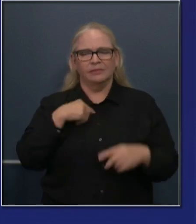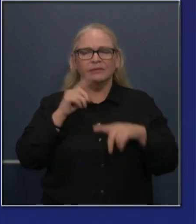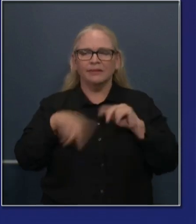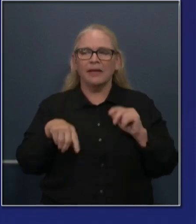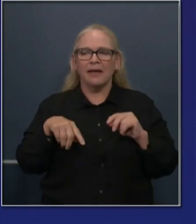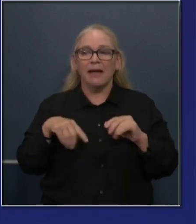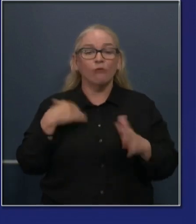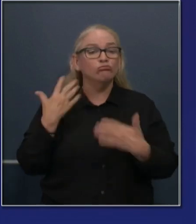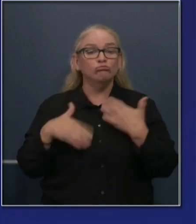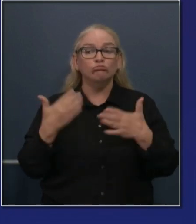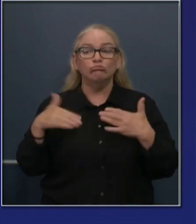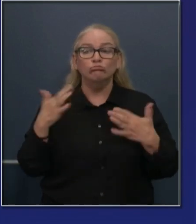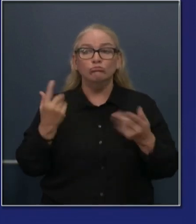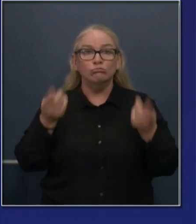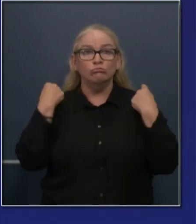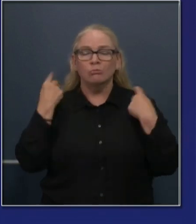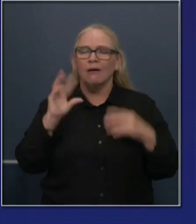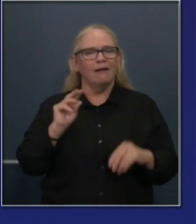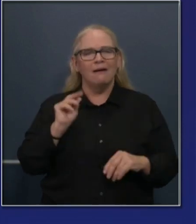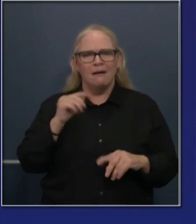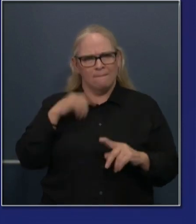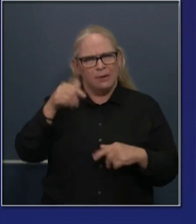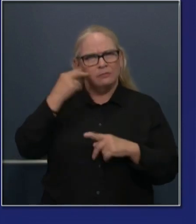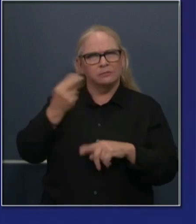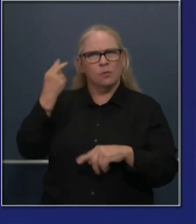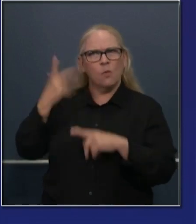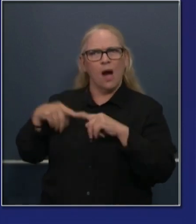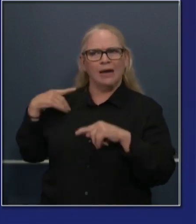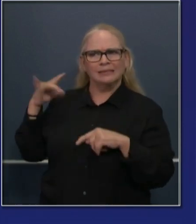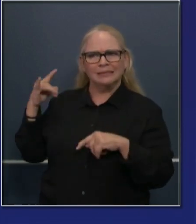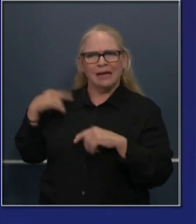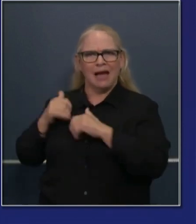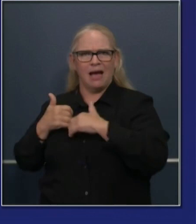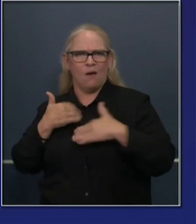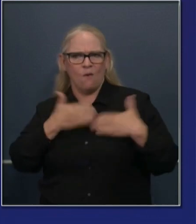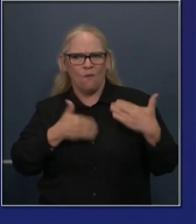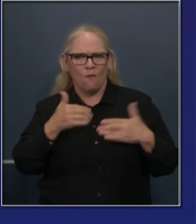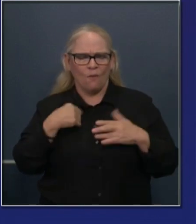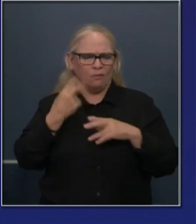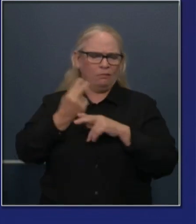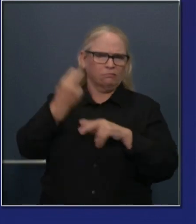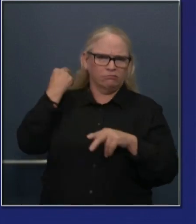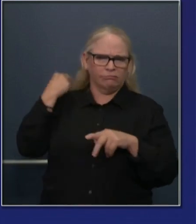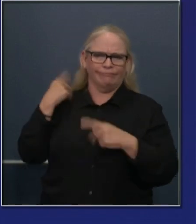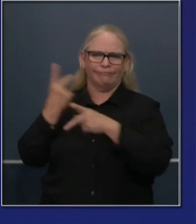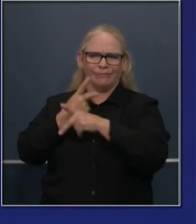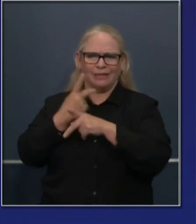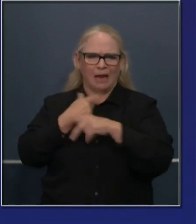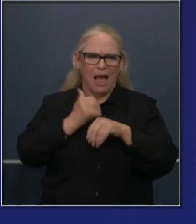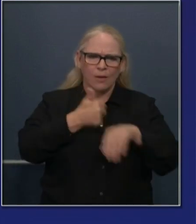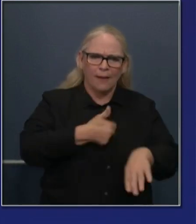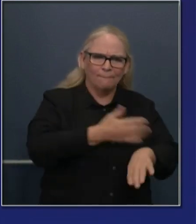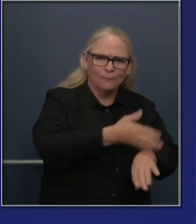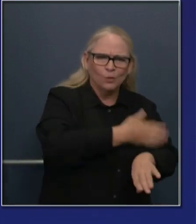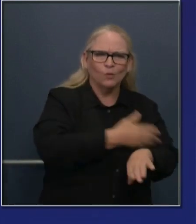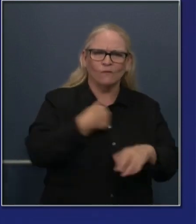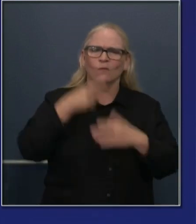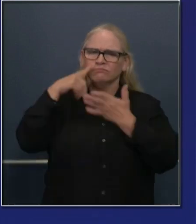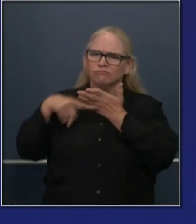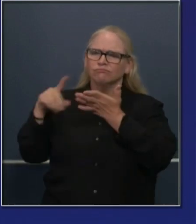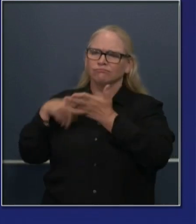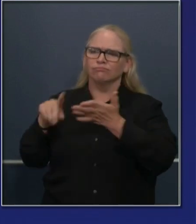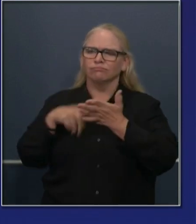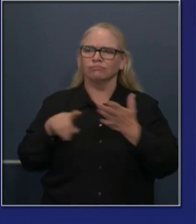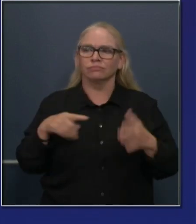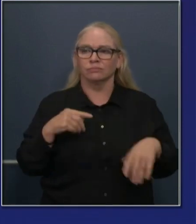endeavors. When we began to reopen our economy, we focused so much on when, but we didn't focus